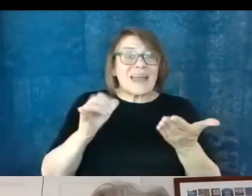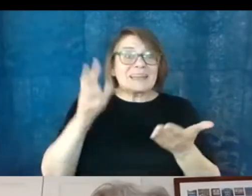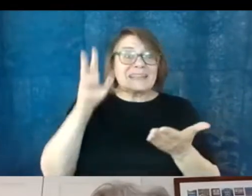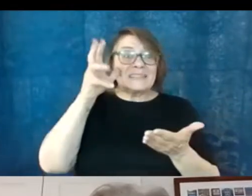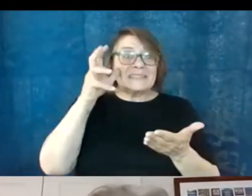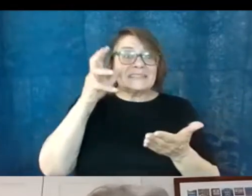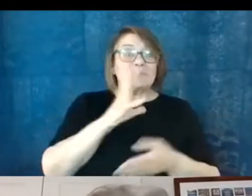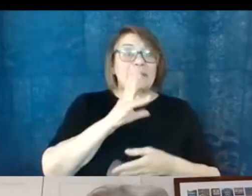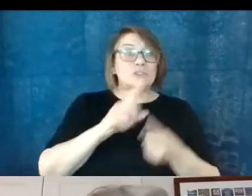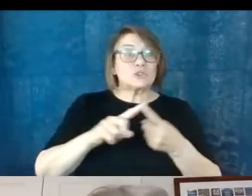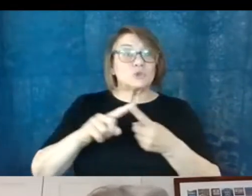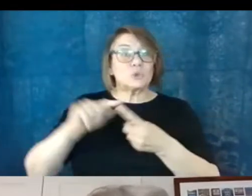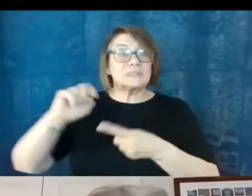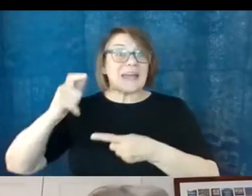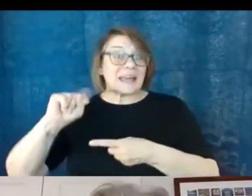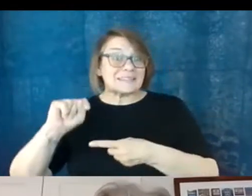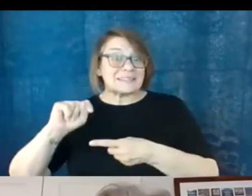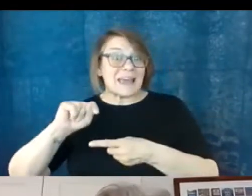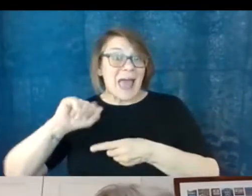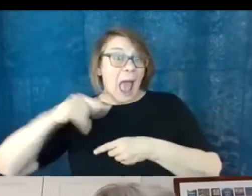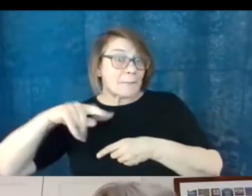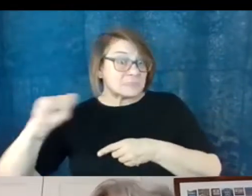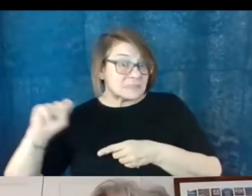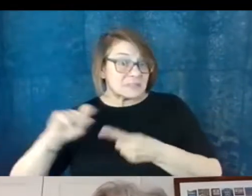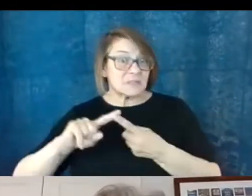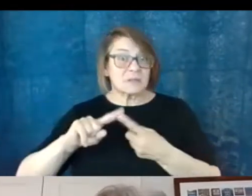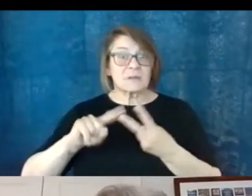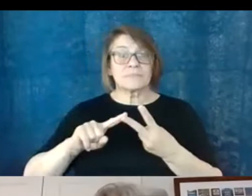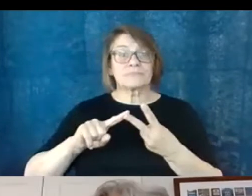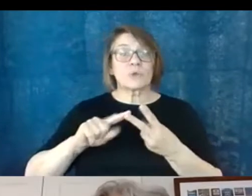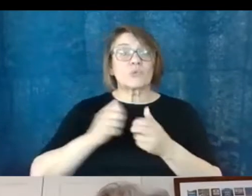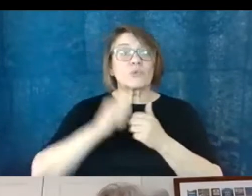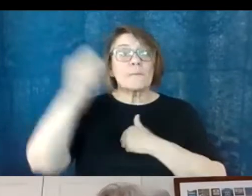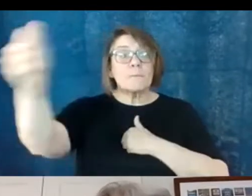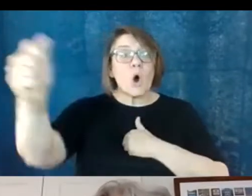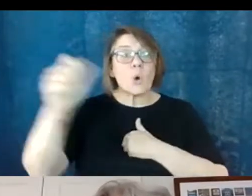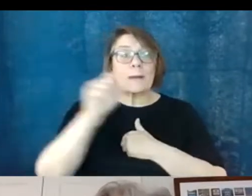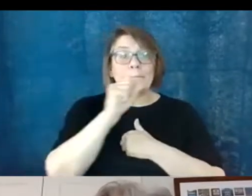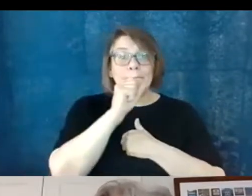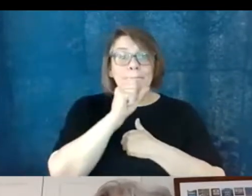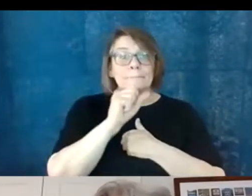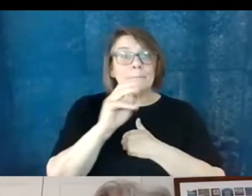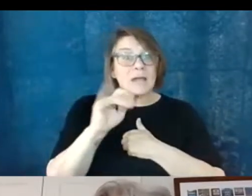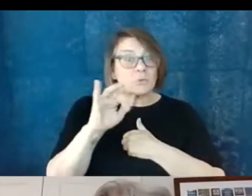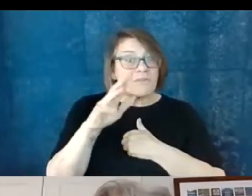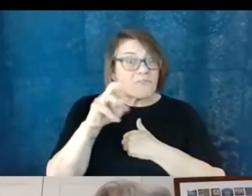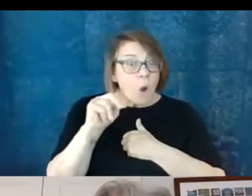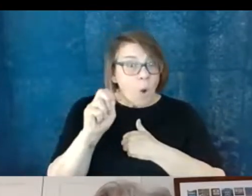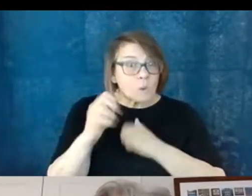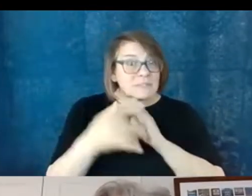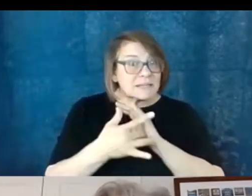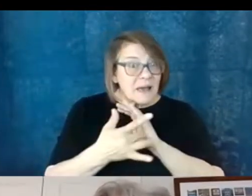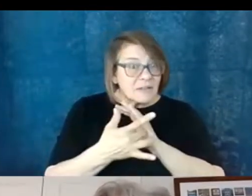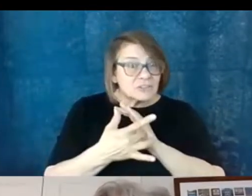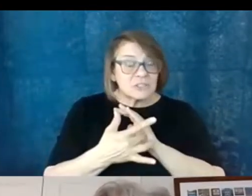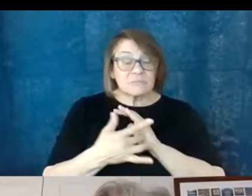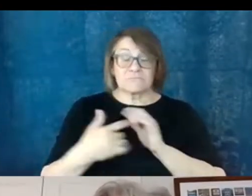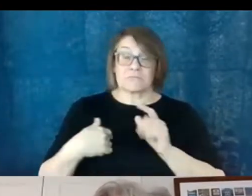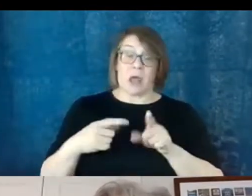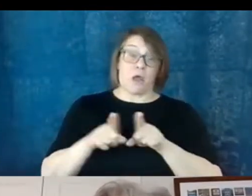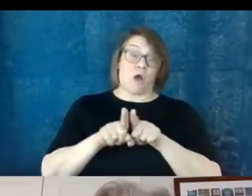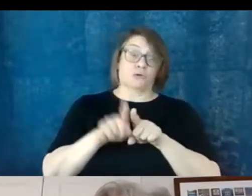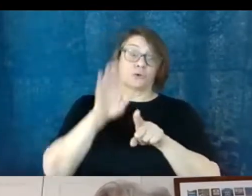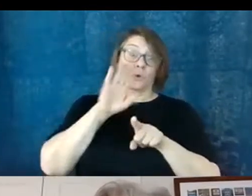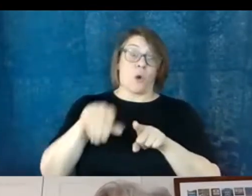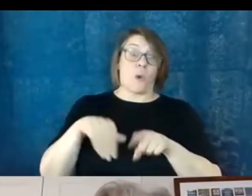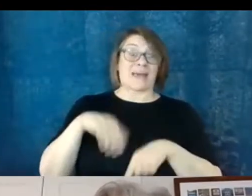text apps. I'm talking about things like remote microphone technologies. I also know, as a